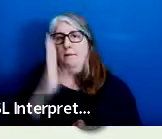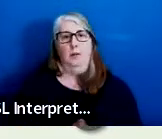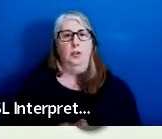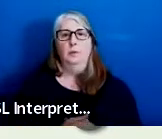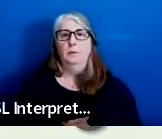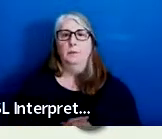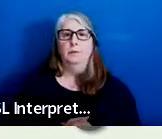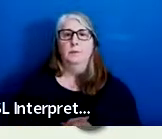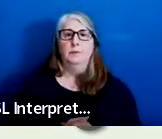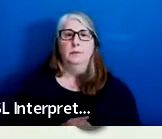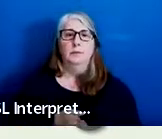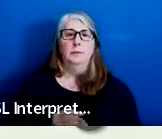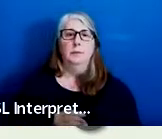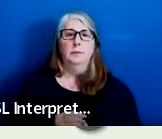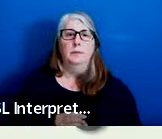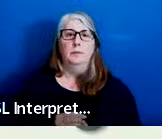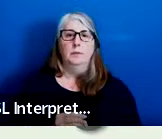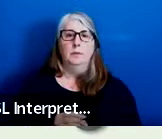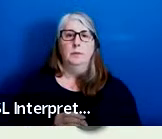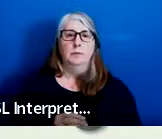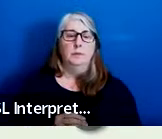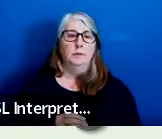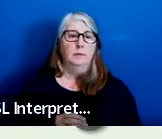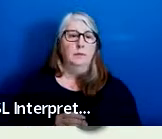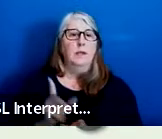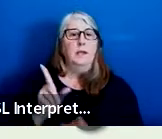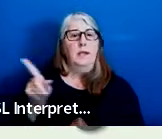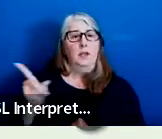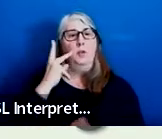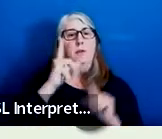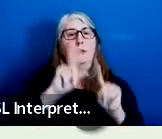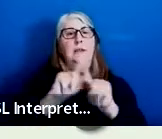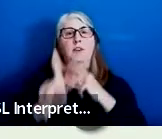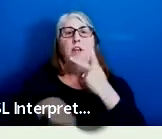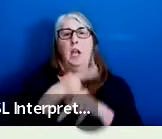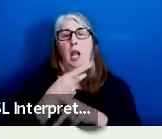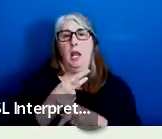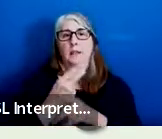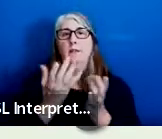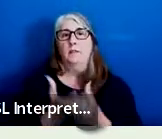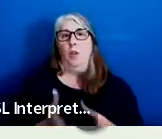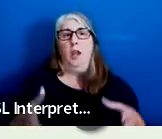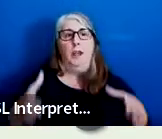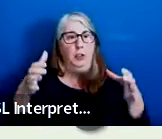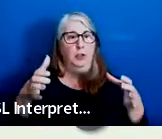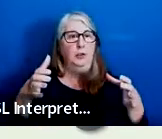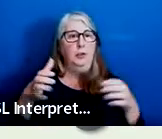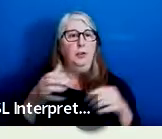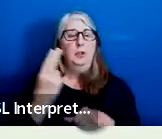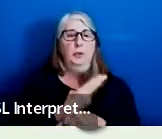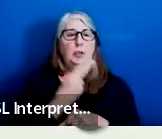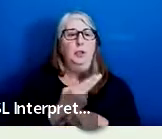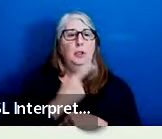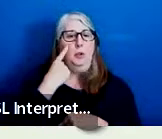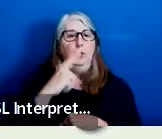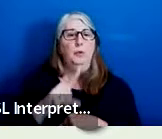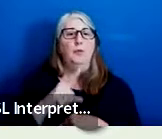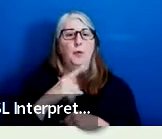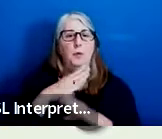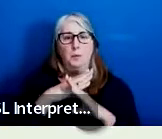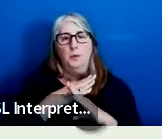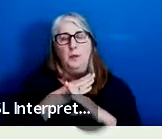On this page, you see representations of liners that may be used to collect and secure your